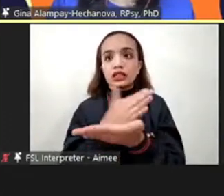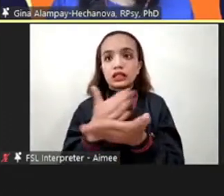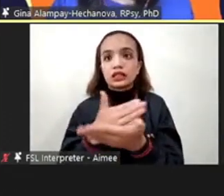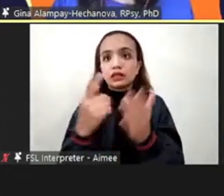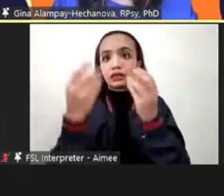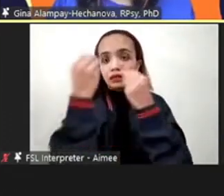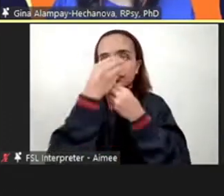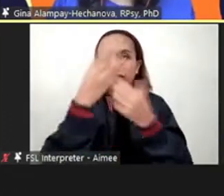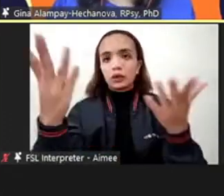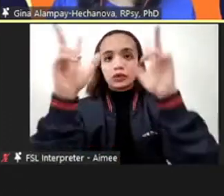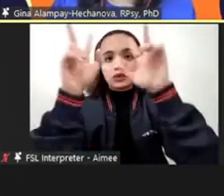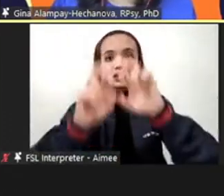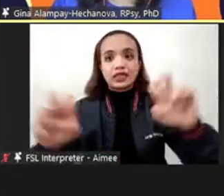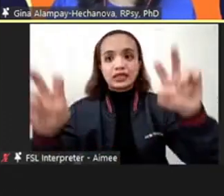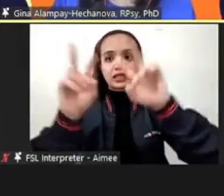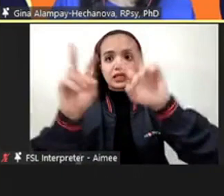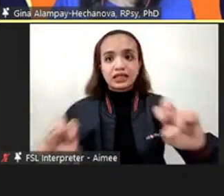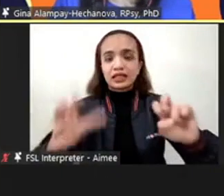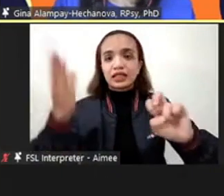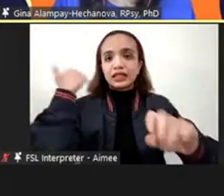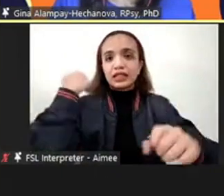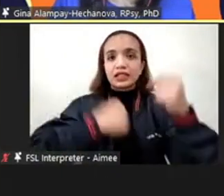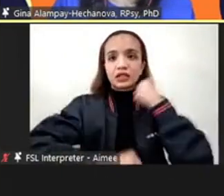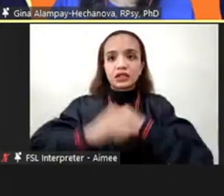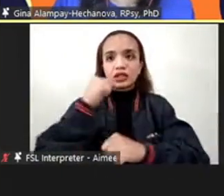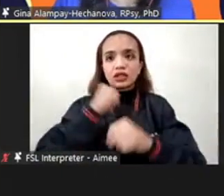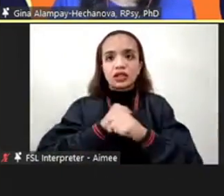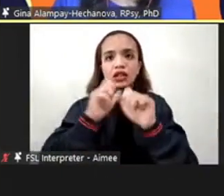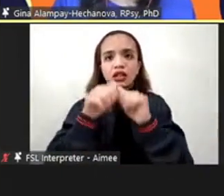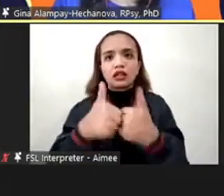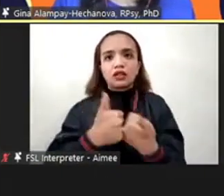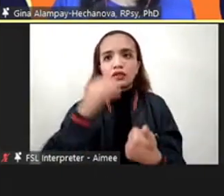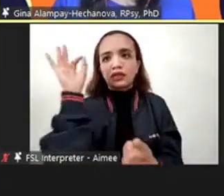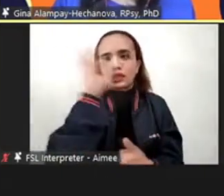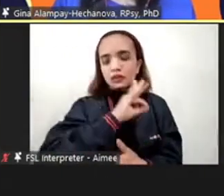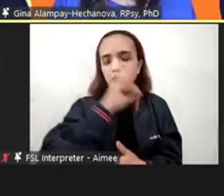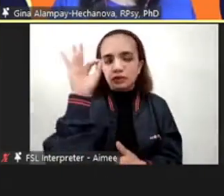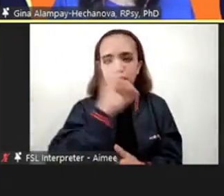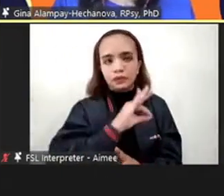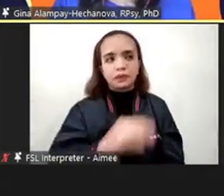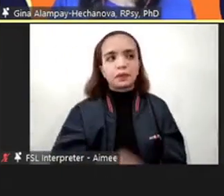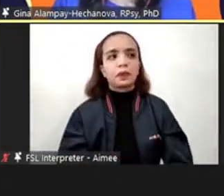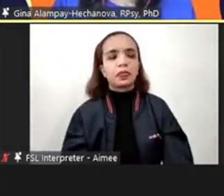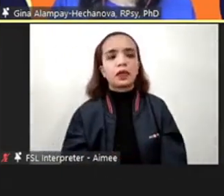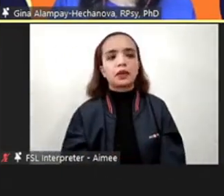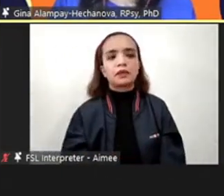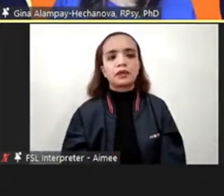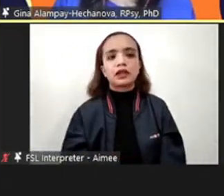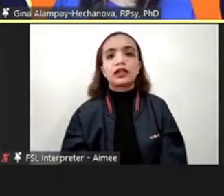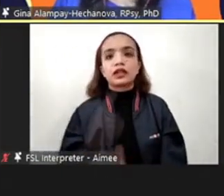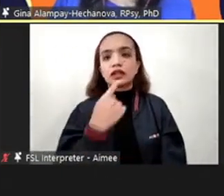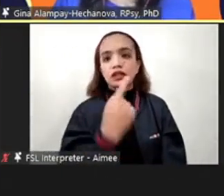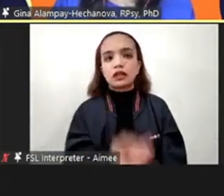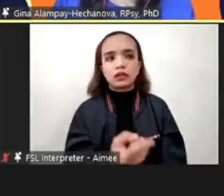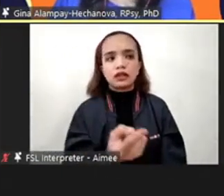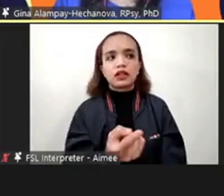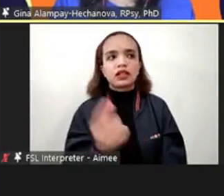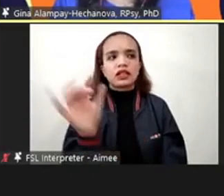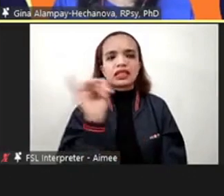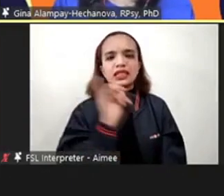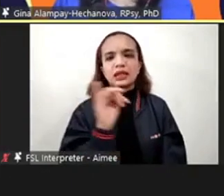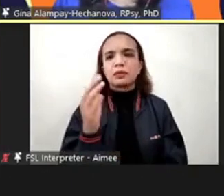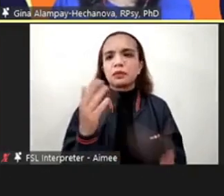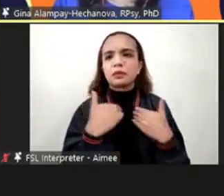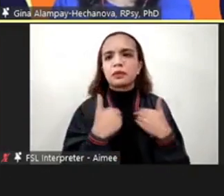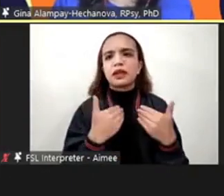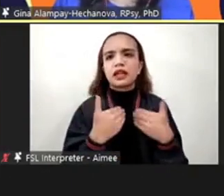did last year on how Filipinos are. And tulad nga no sabi ni Cara na parang may study sa